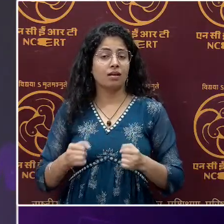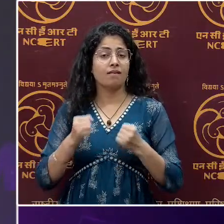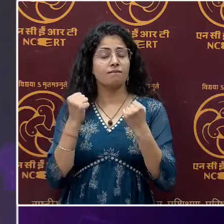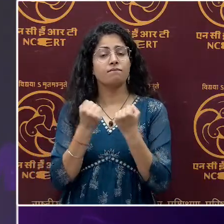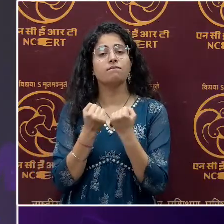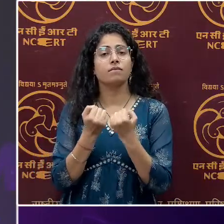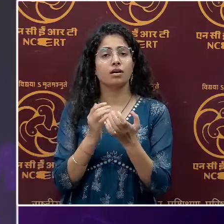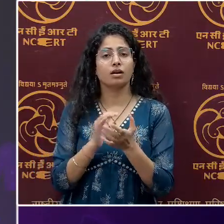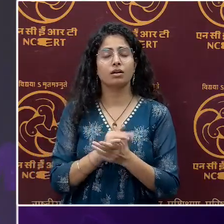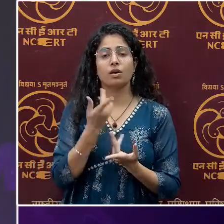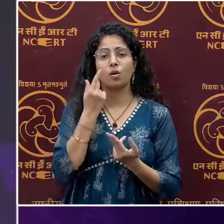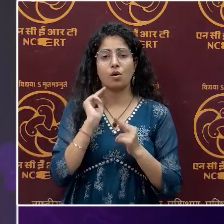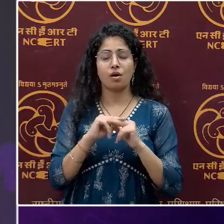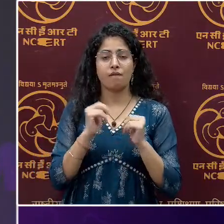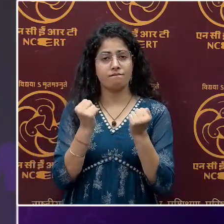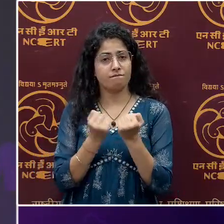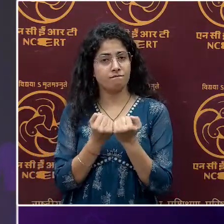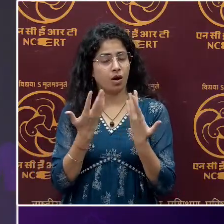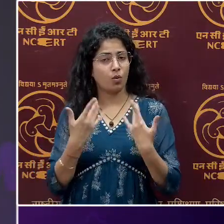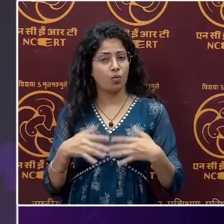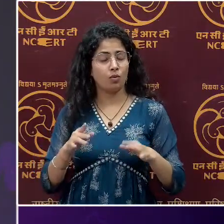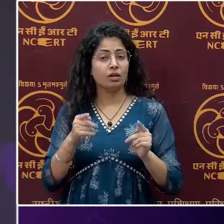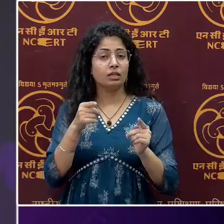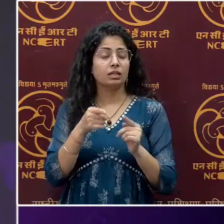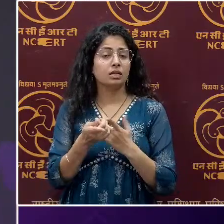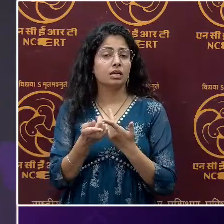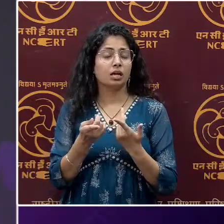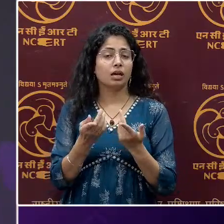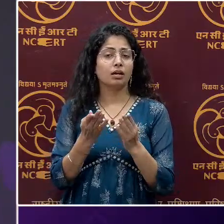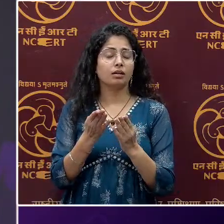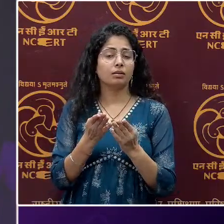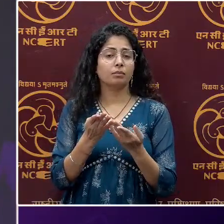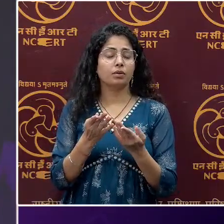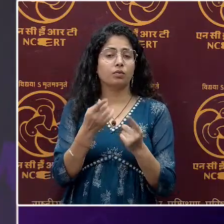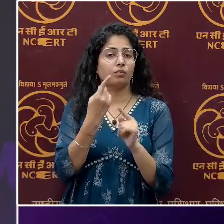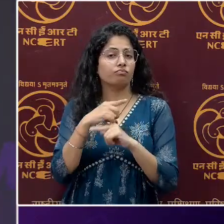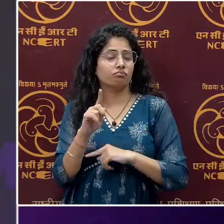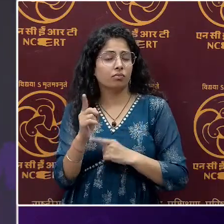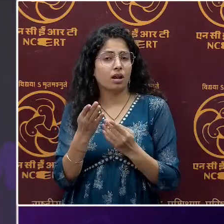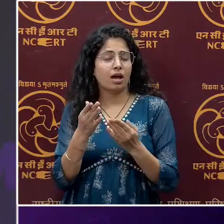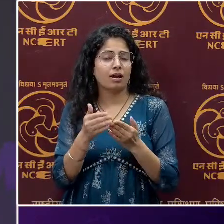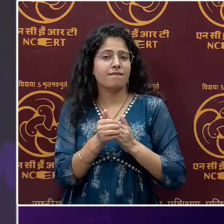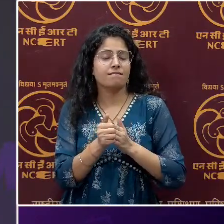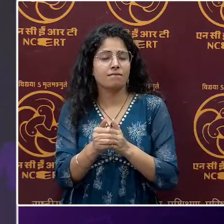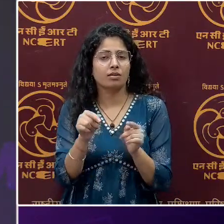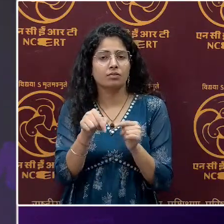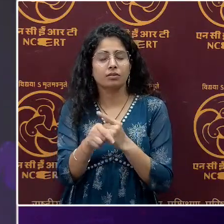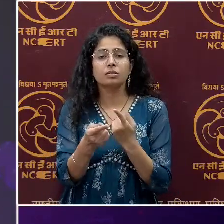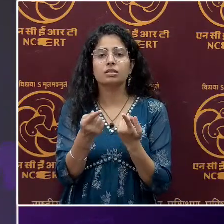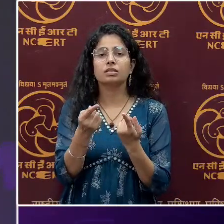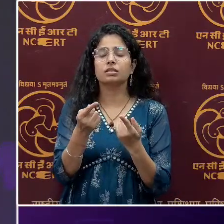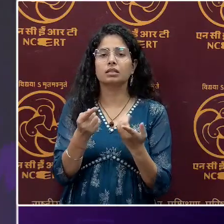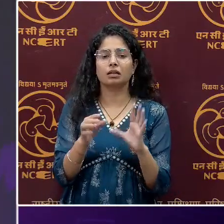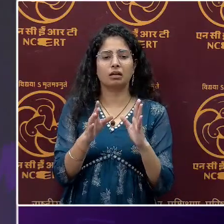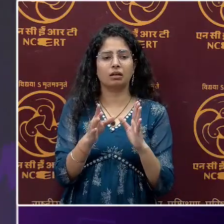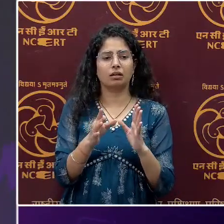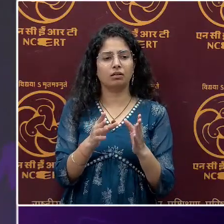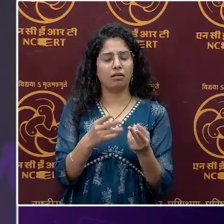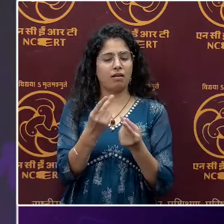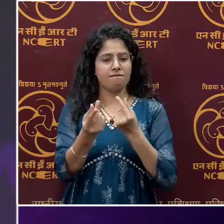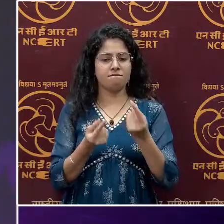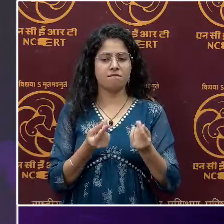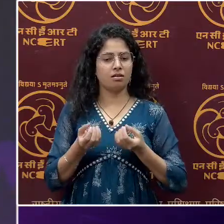if we are fighting, we should fight in a right manner. We can't start any fight or any revolt overnight. Yes. It's